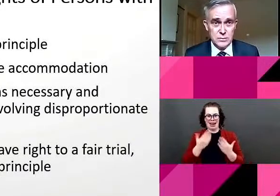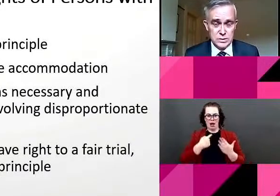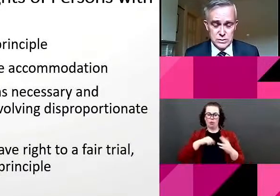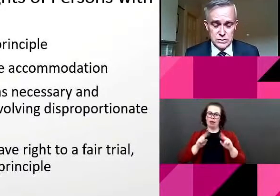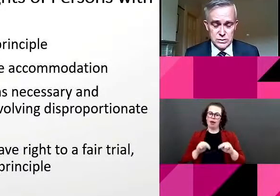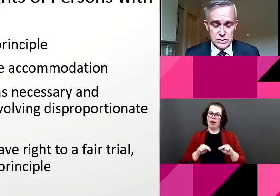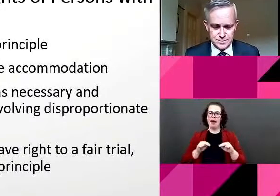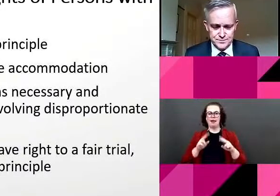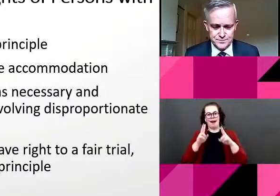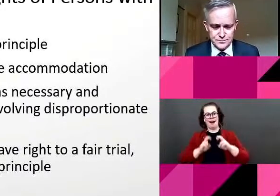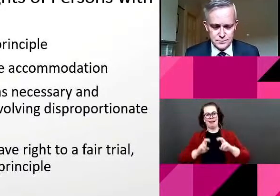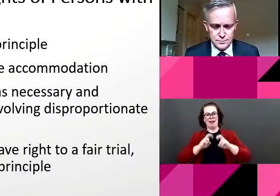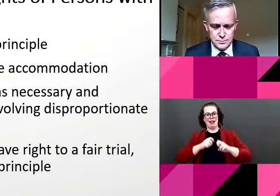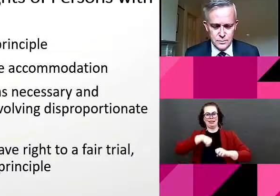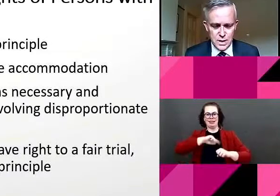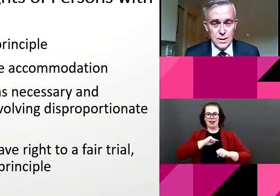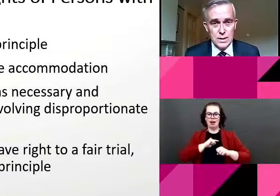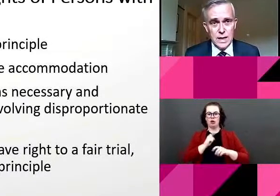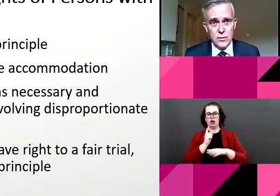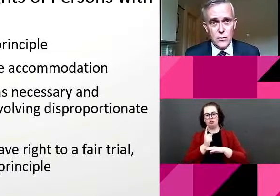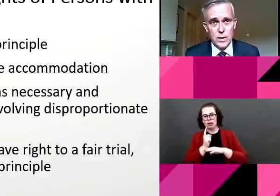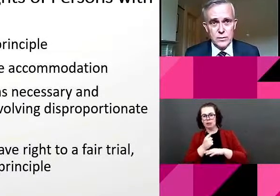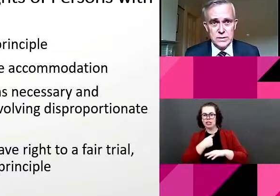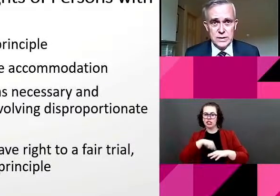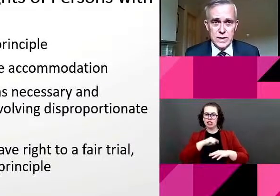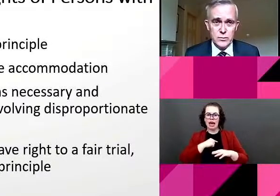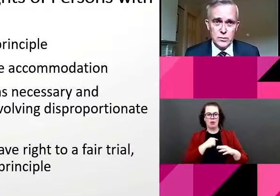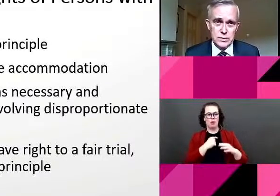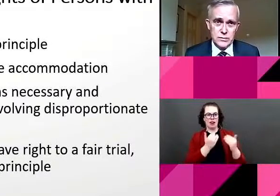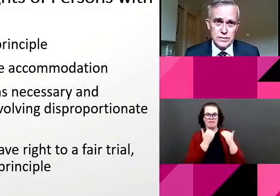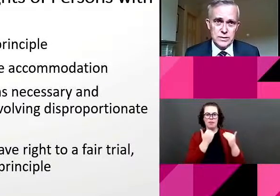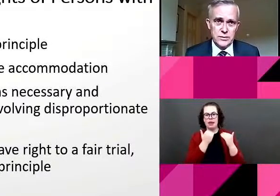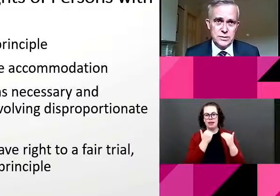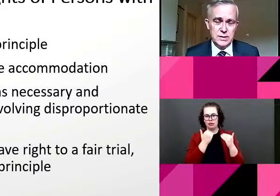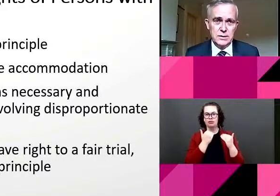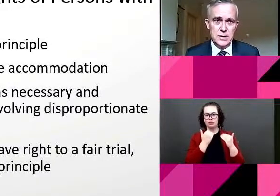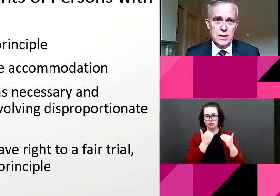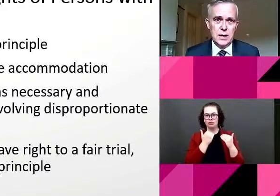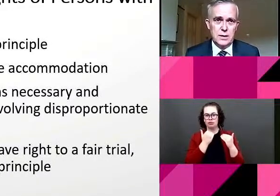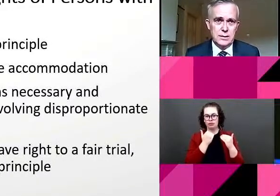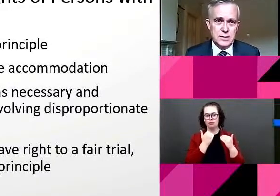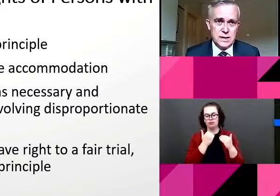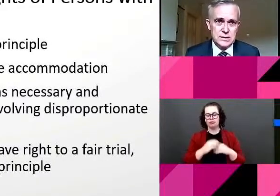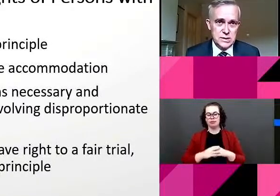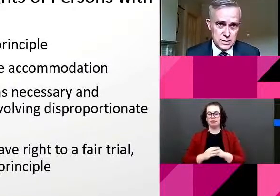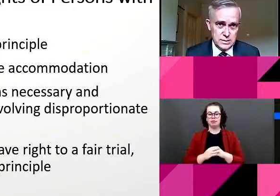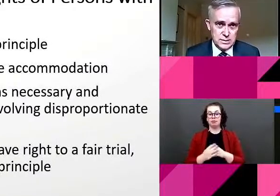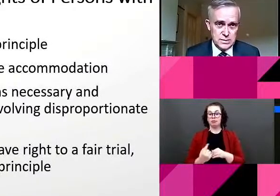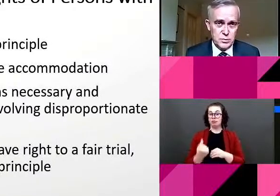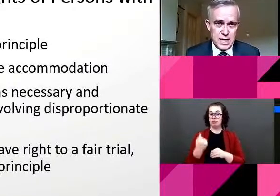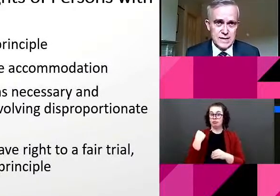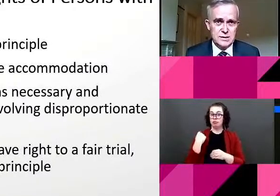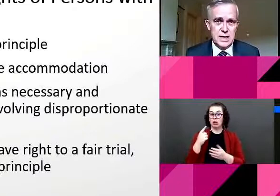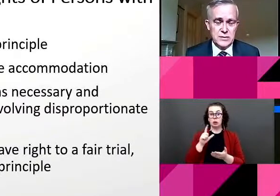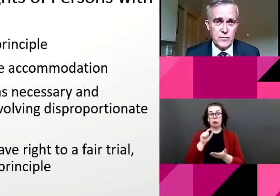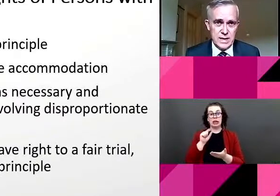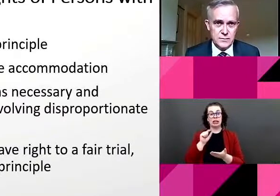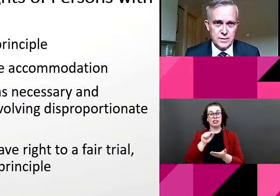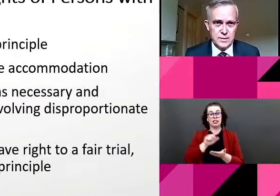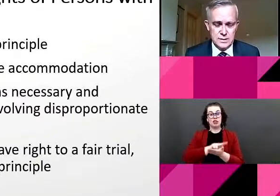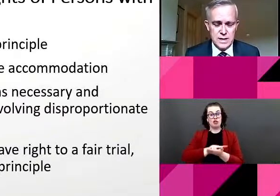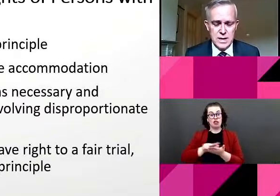in the Commission's report. Now, when we did that report in 2013, Ireland had signed but hadn't